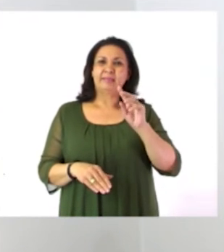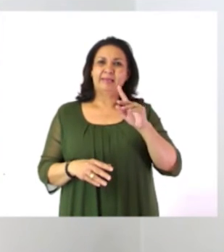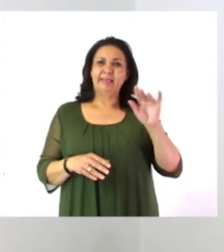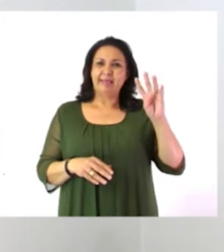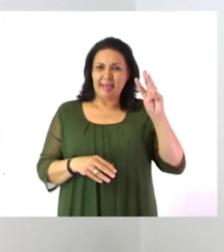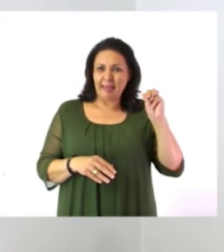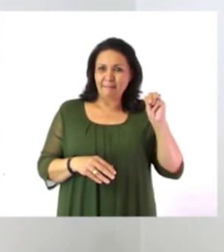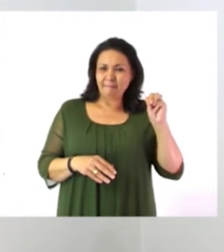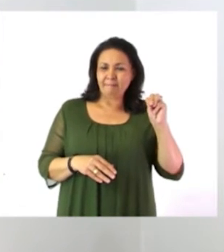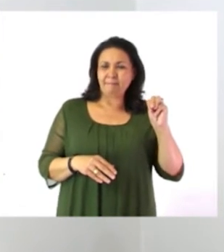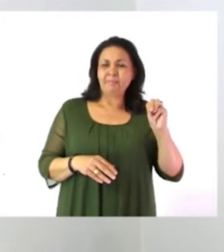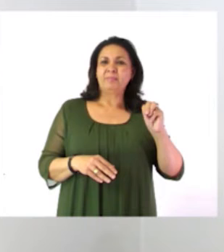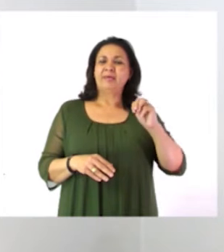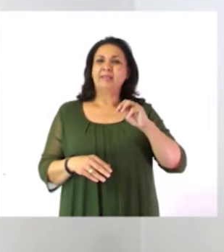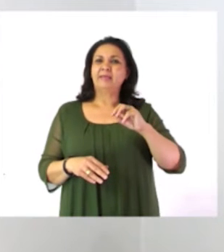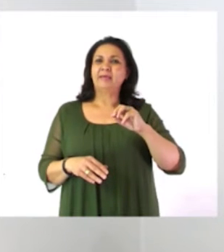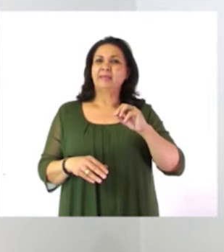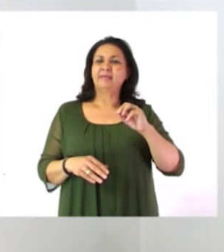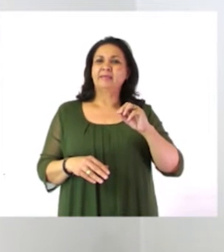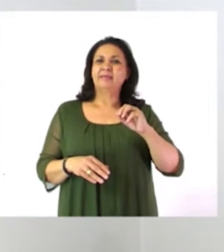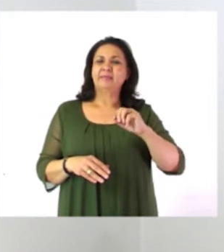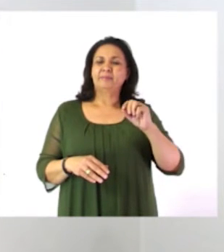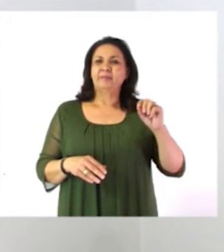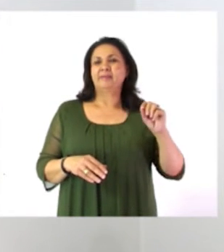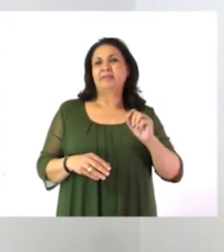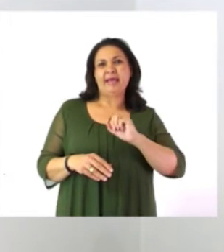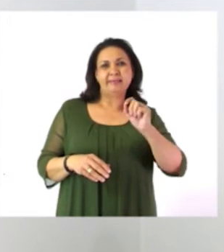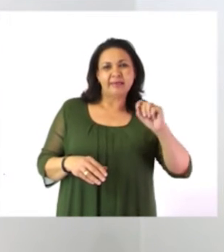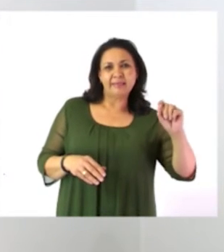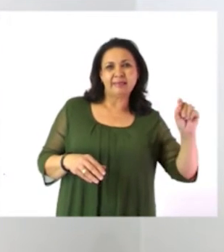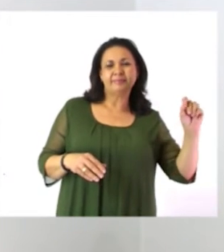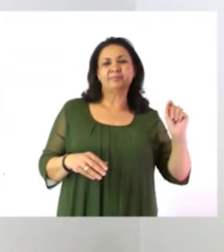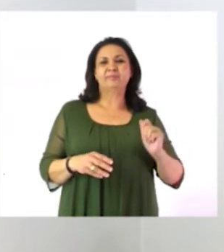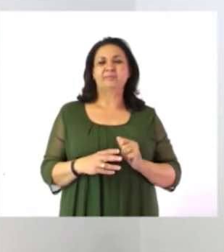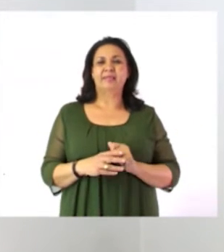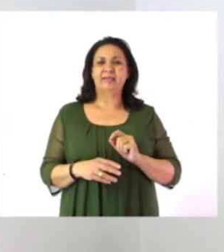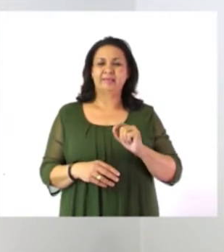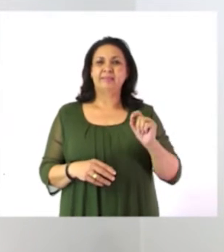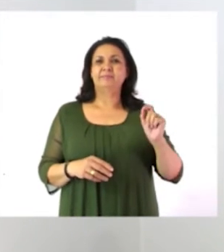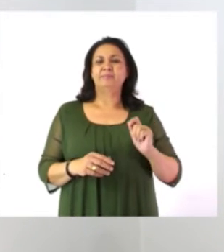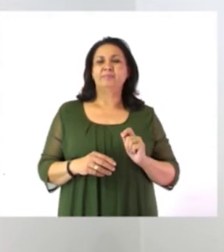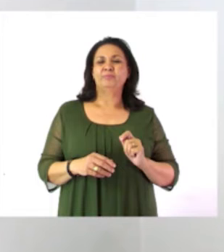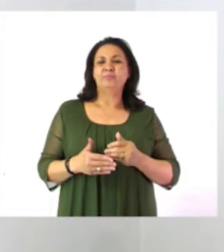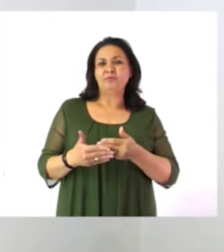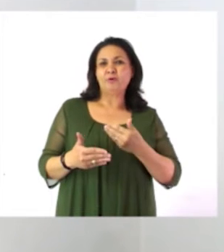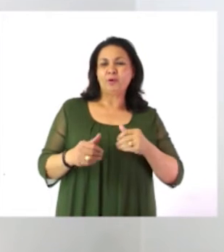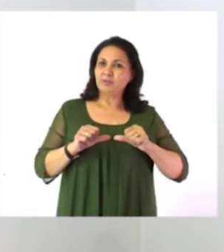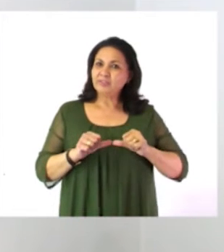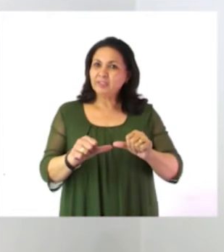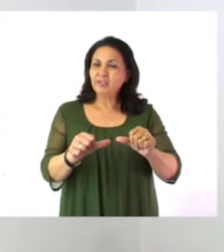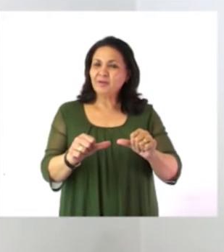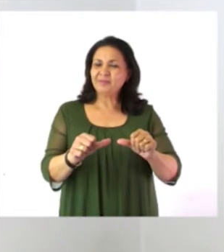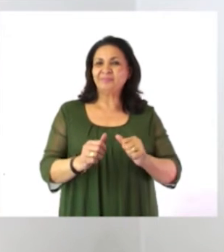we learned about the pattern, the handwriting, writing and tracing on the dotted lines. But before we go on to